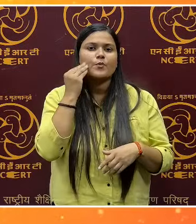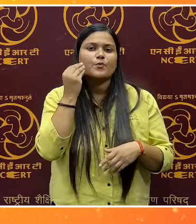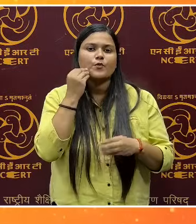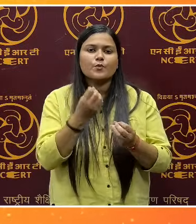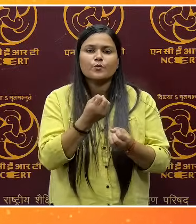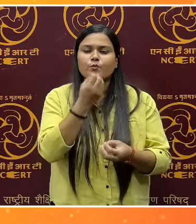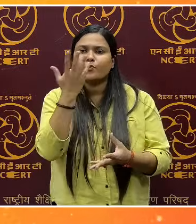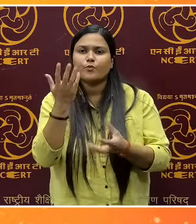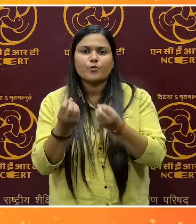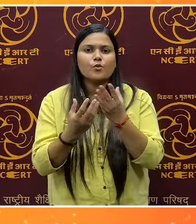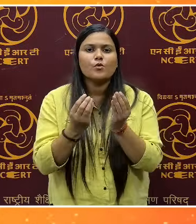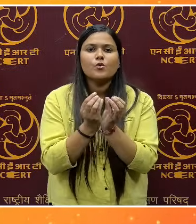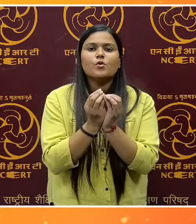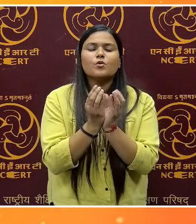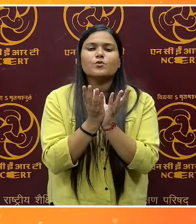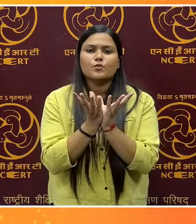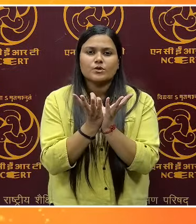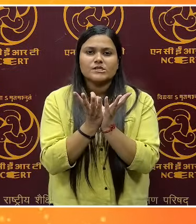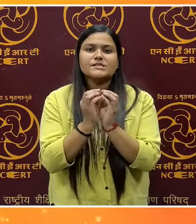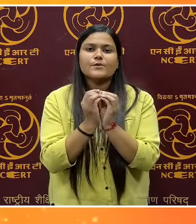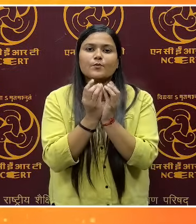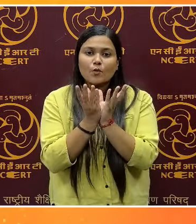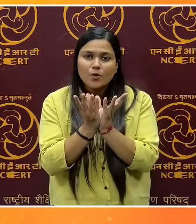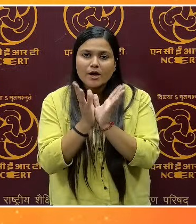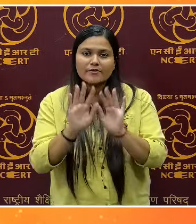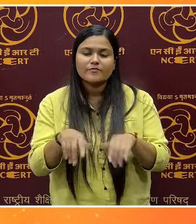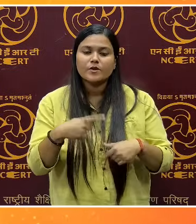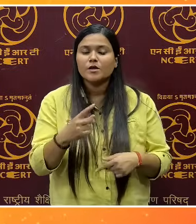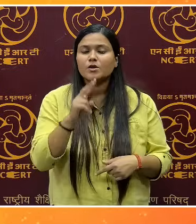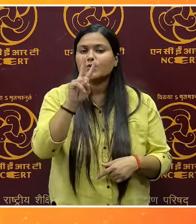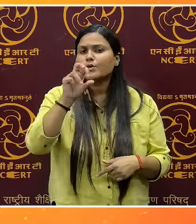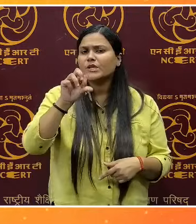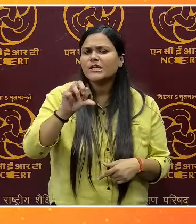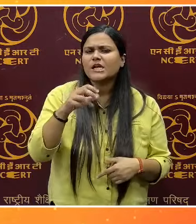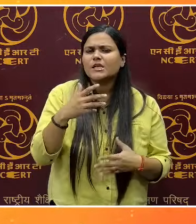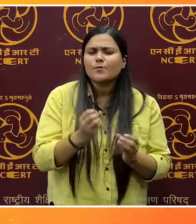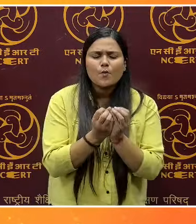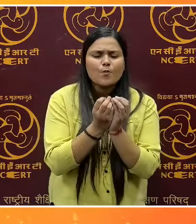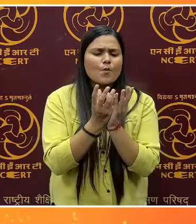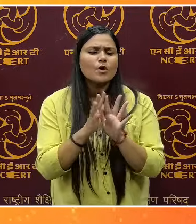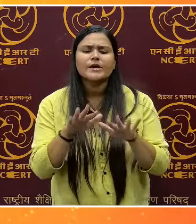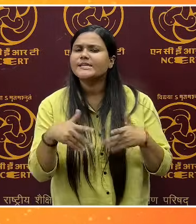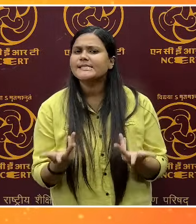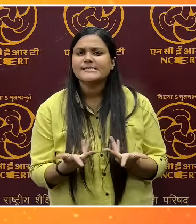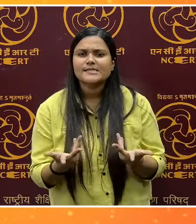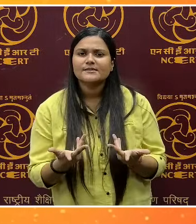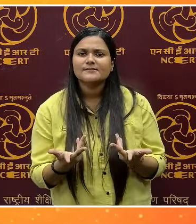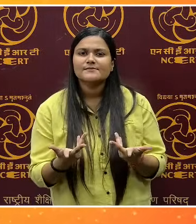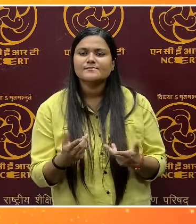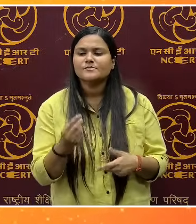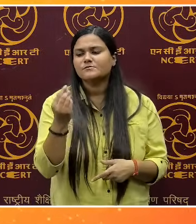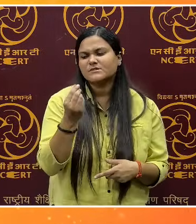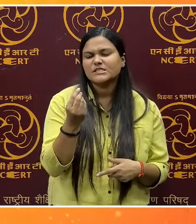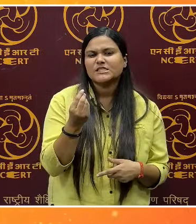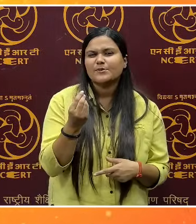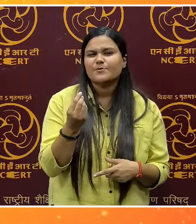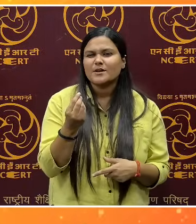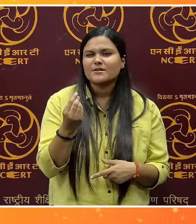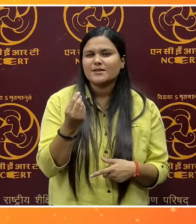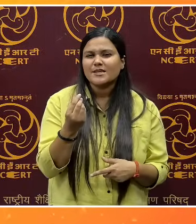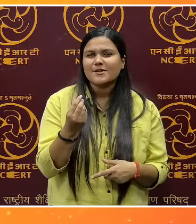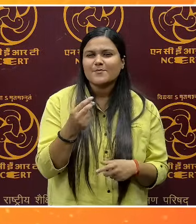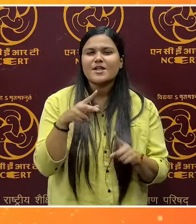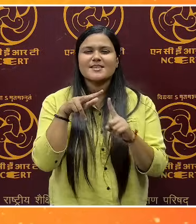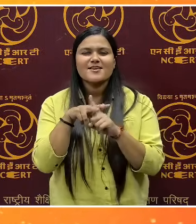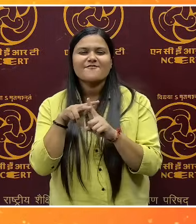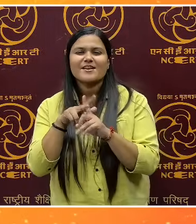day, how much of it is covered by lotuses on the 29th day? It looks a little bit, tricky. Yes,